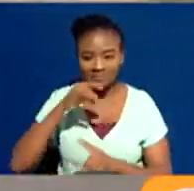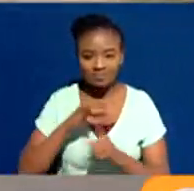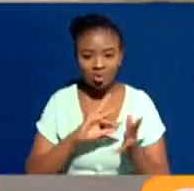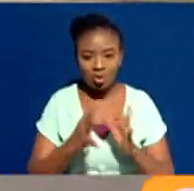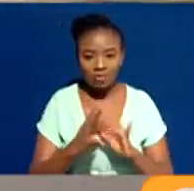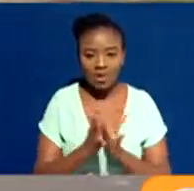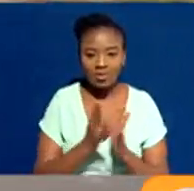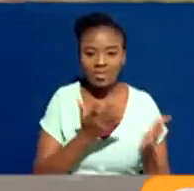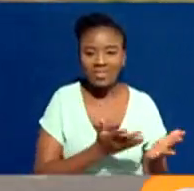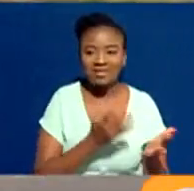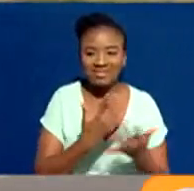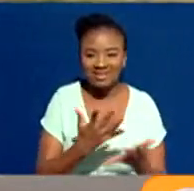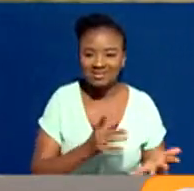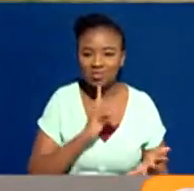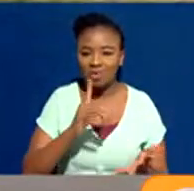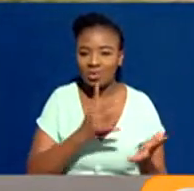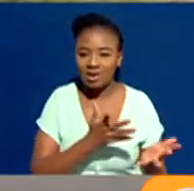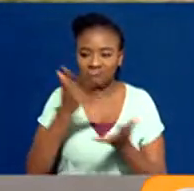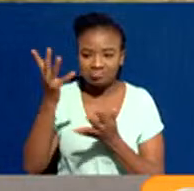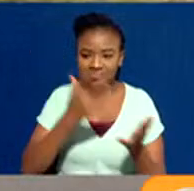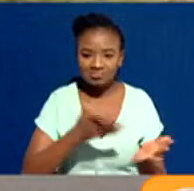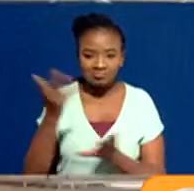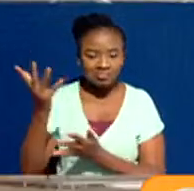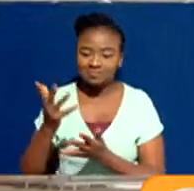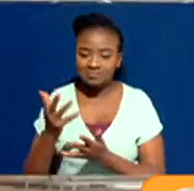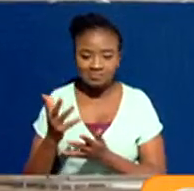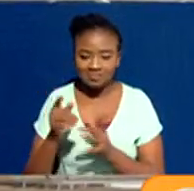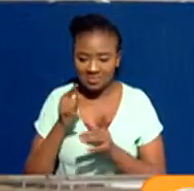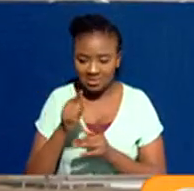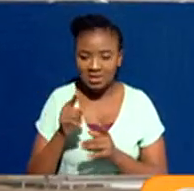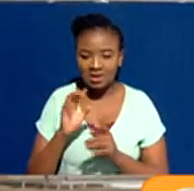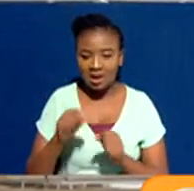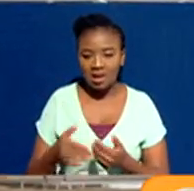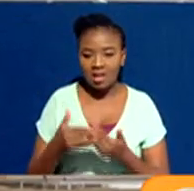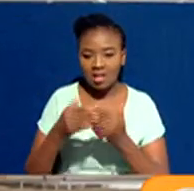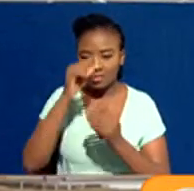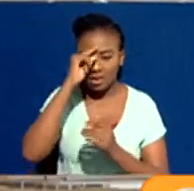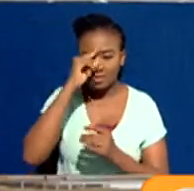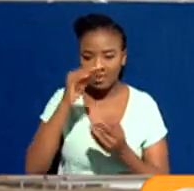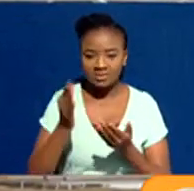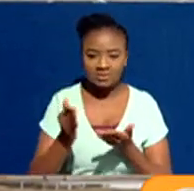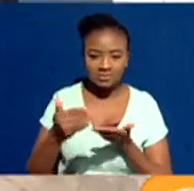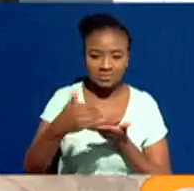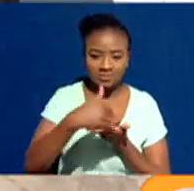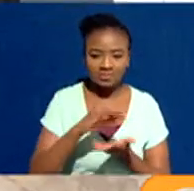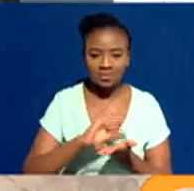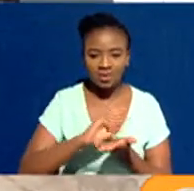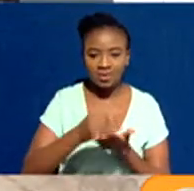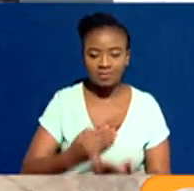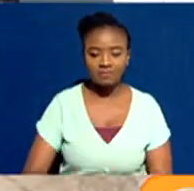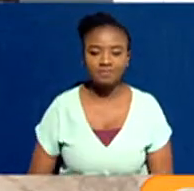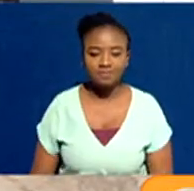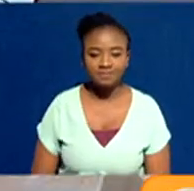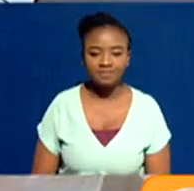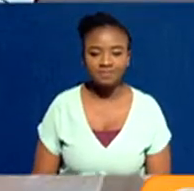imports will also be areas of focus for government. Stephen Leto, Citizen TV.